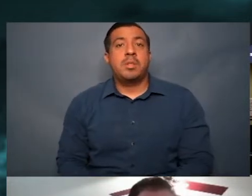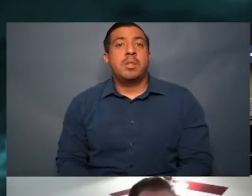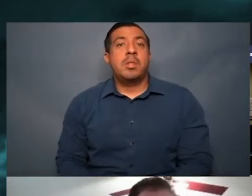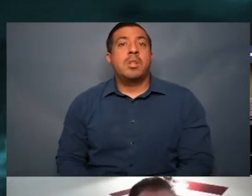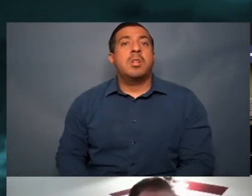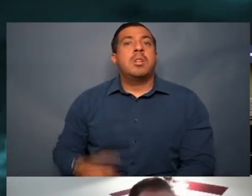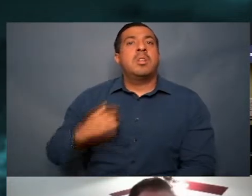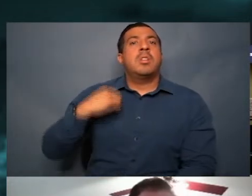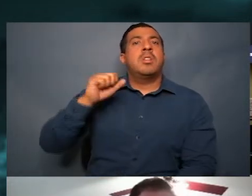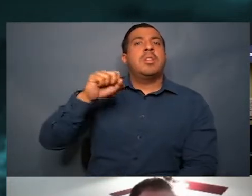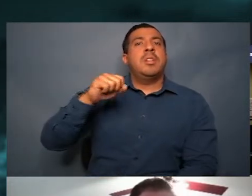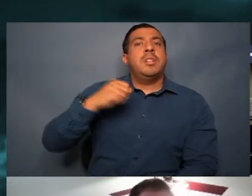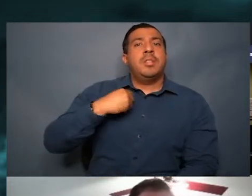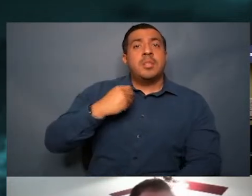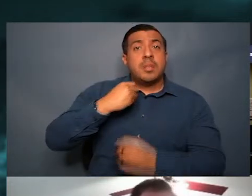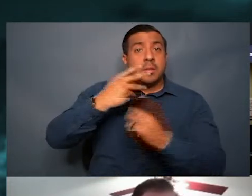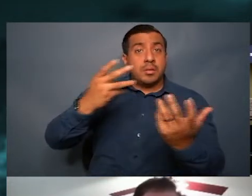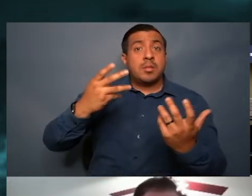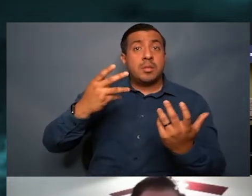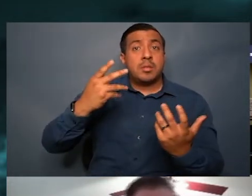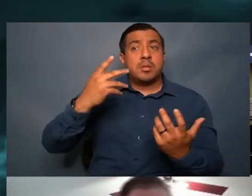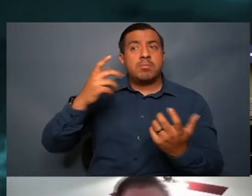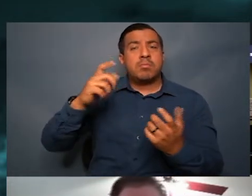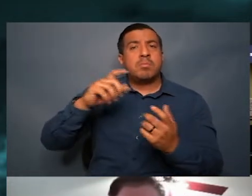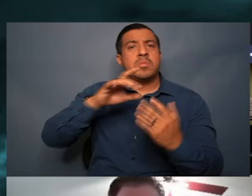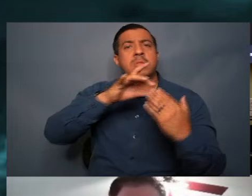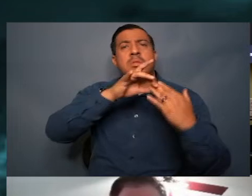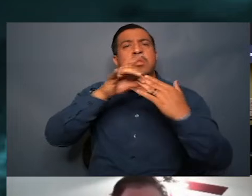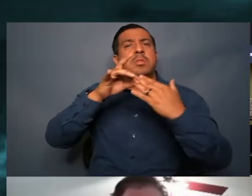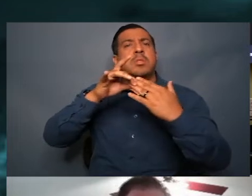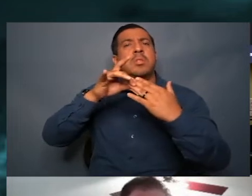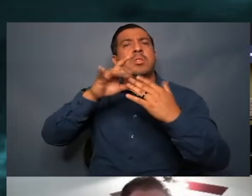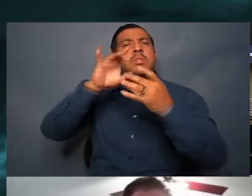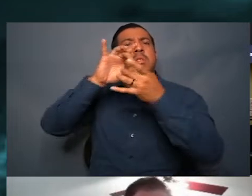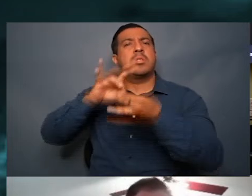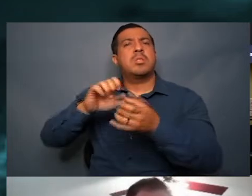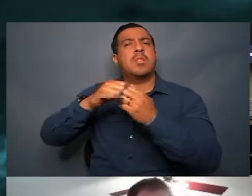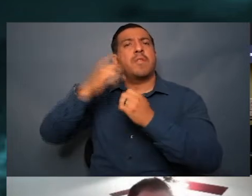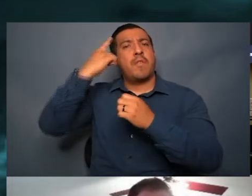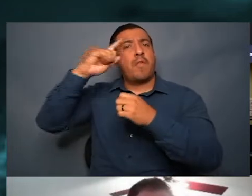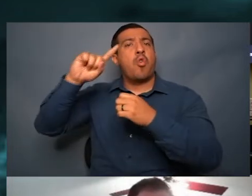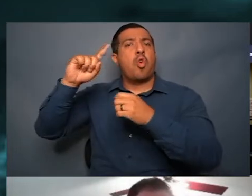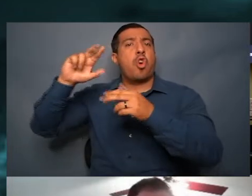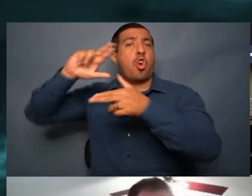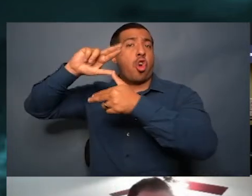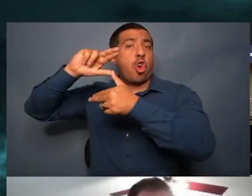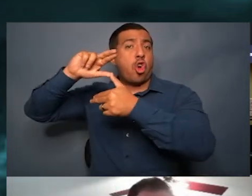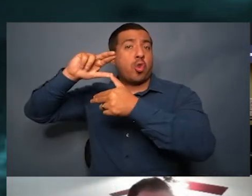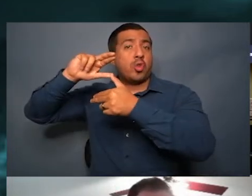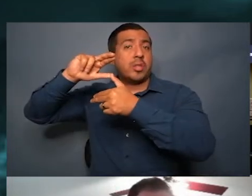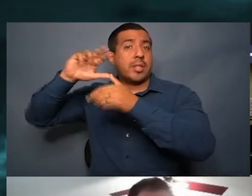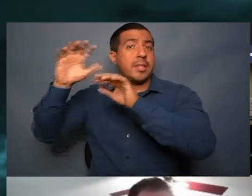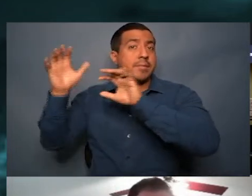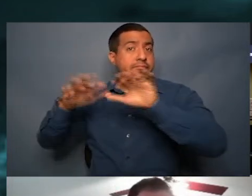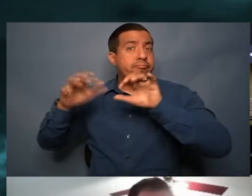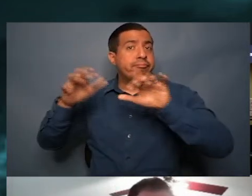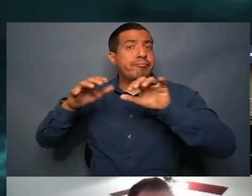put out guidance that is specific to hurricane preparedness and what we should